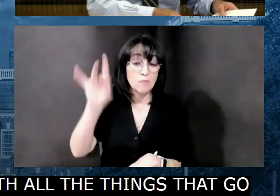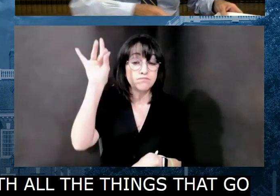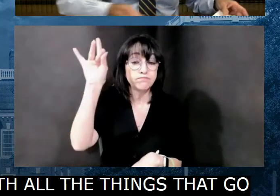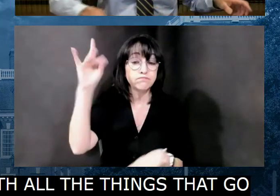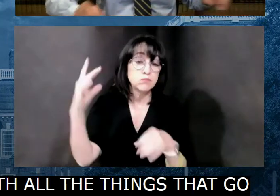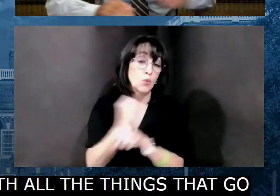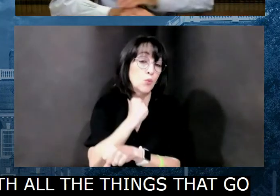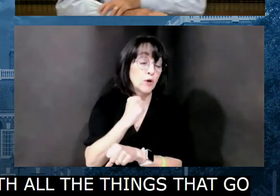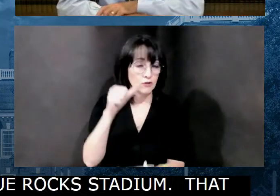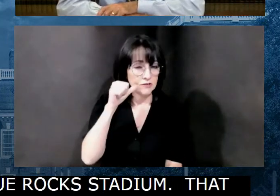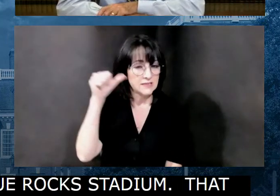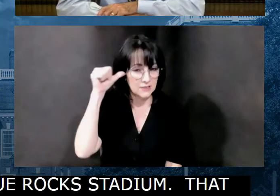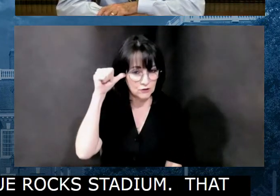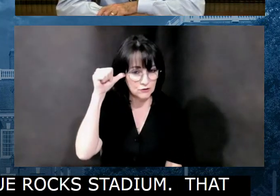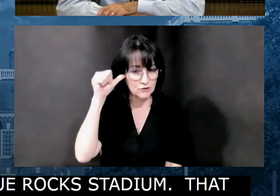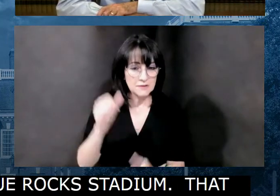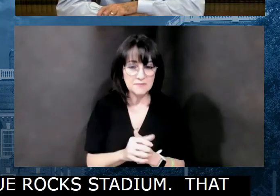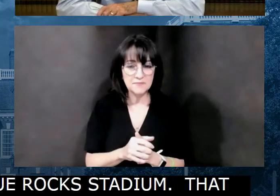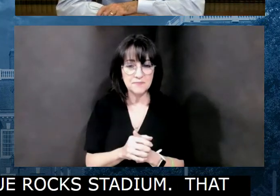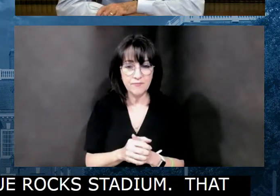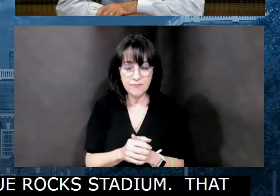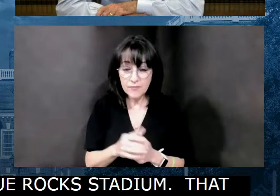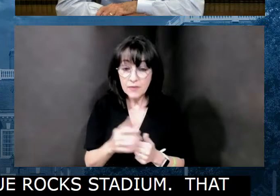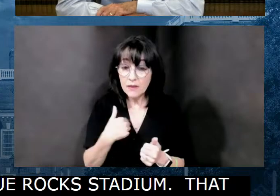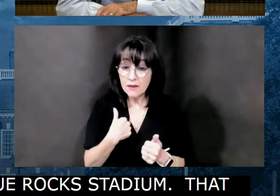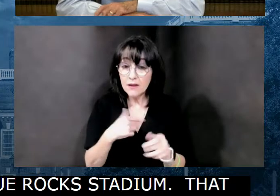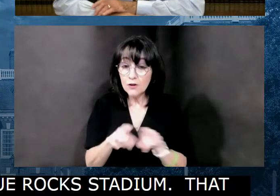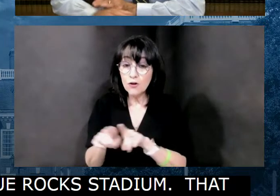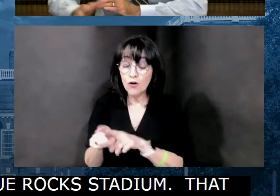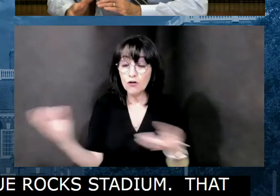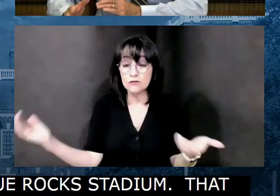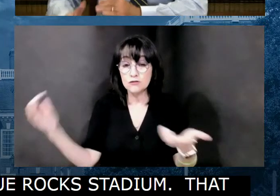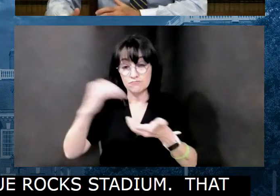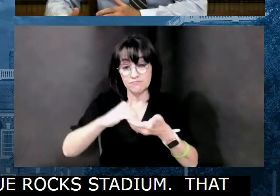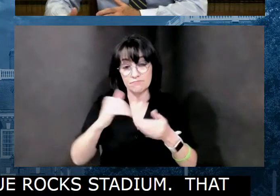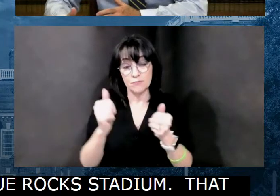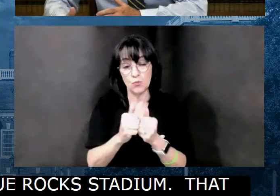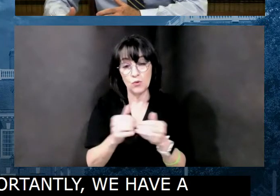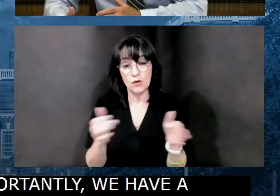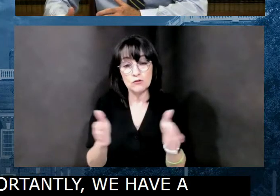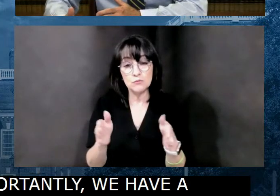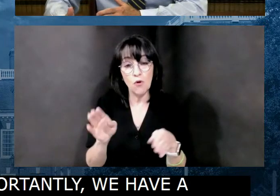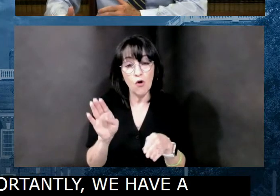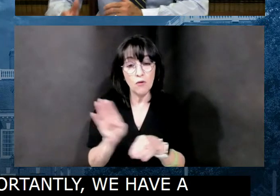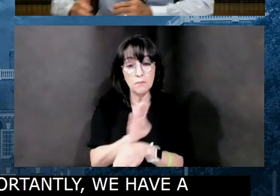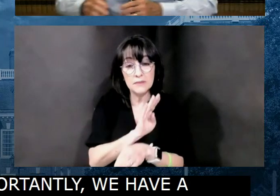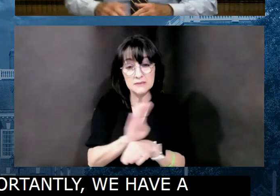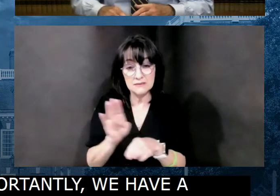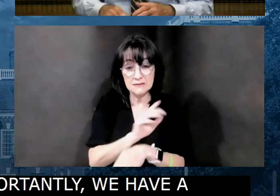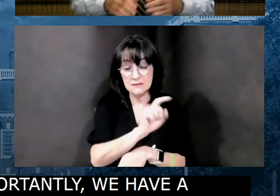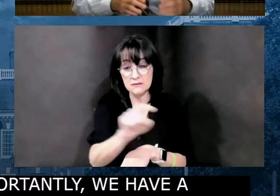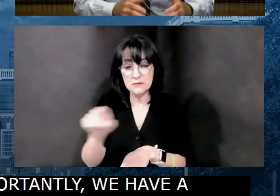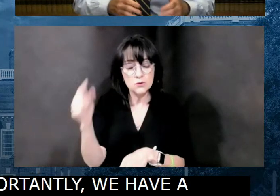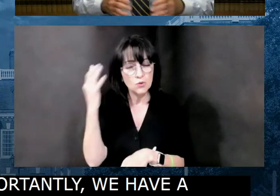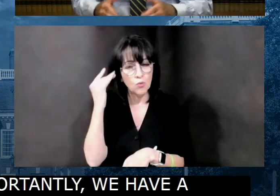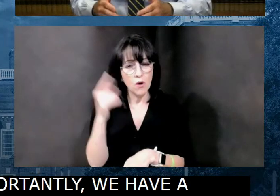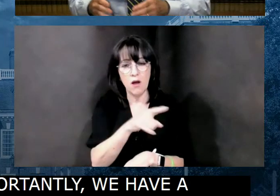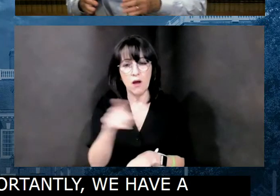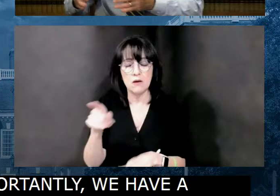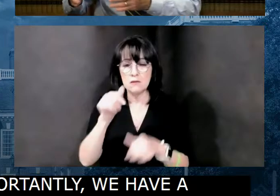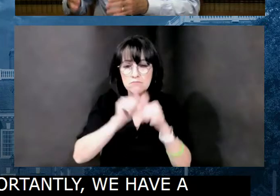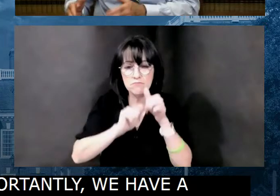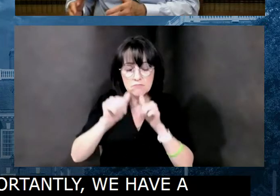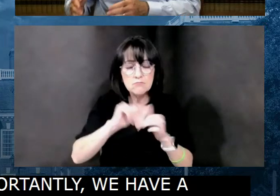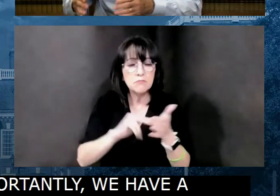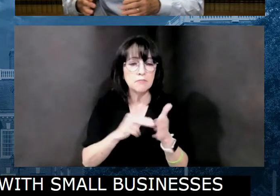going under DE Wins with small businesses, those who were most negatively affected by COVID. So bars,